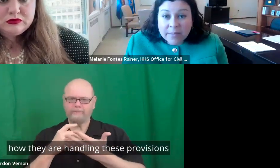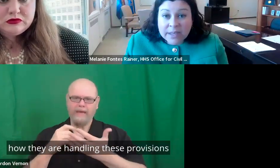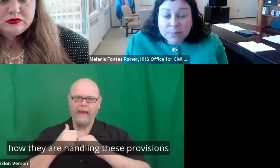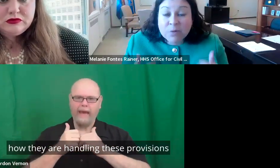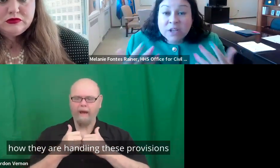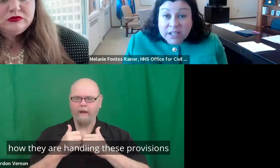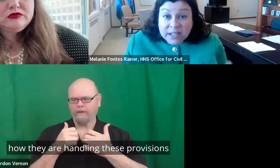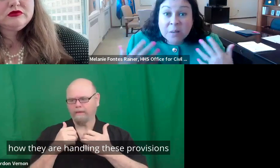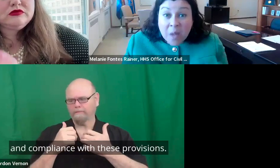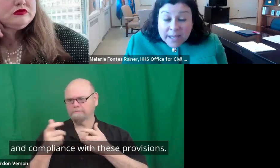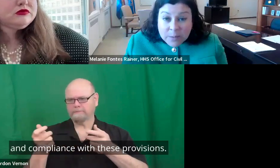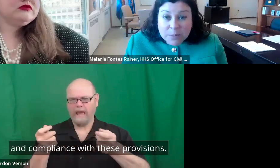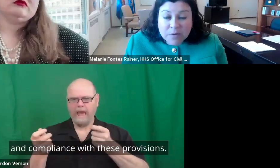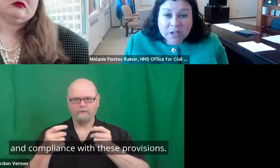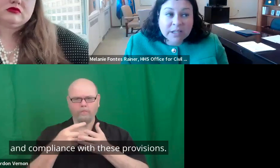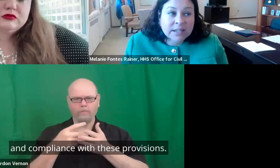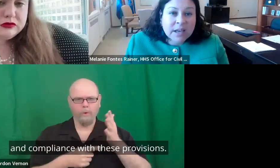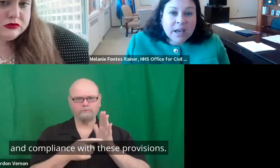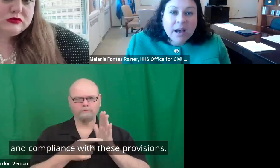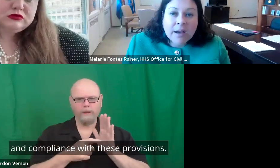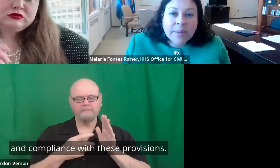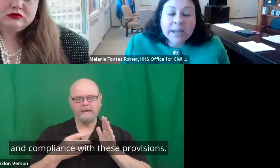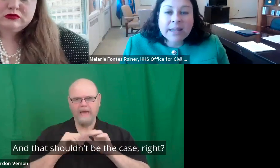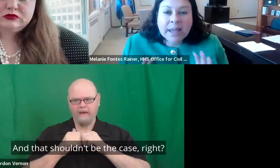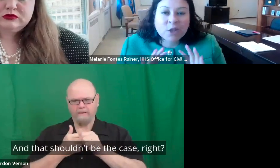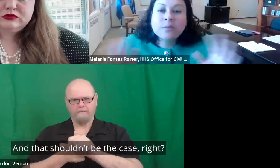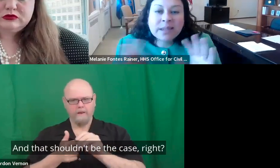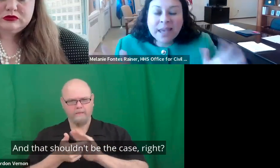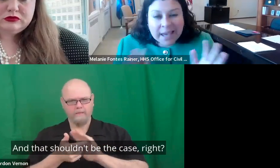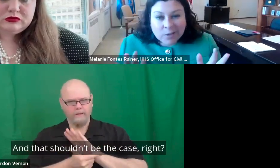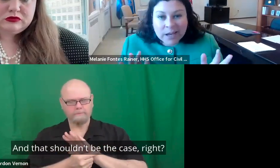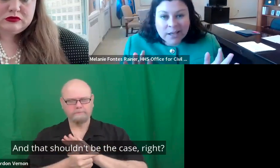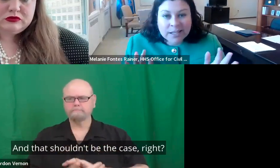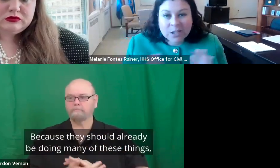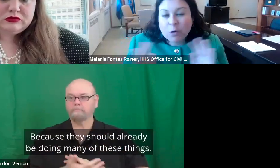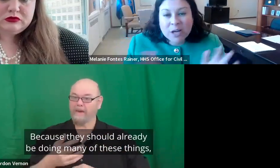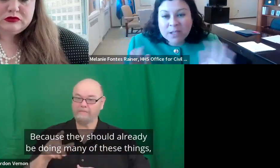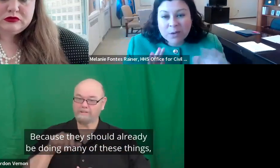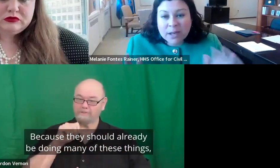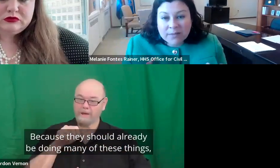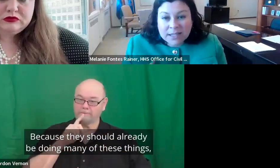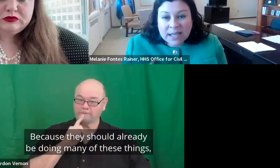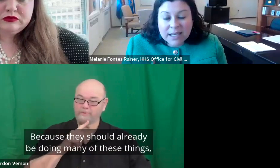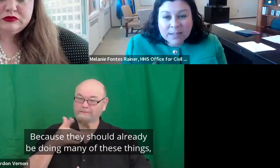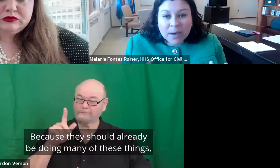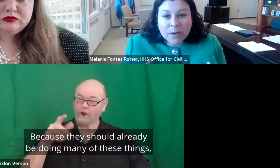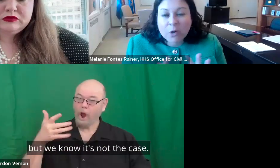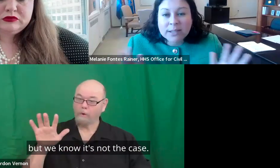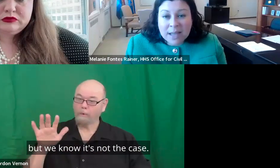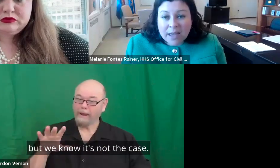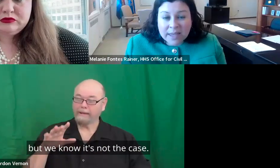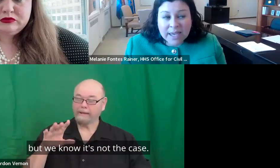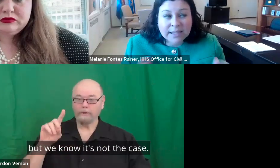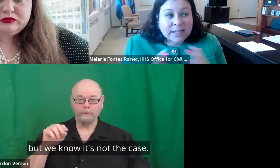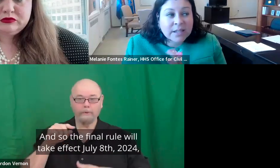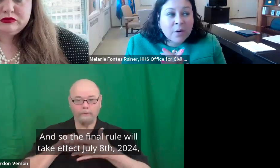handling these provisions and compliance with these provisions. And that shouldn't be the case, right? Because they should already be doing many of these things, but we know